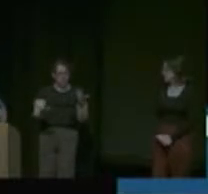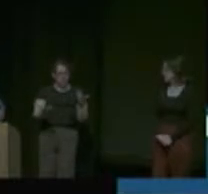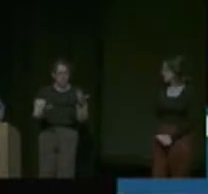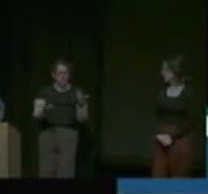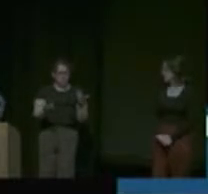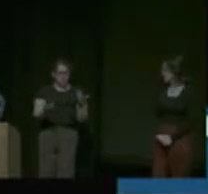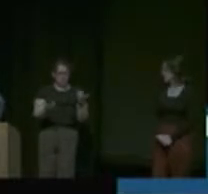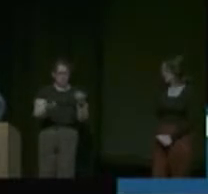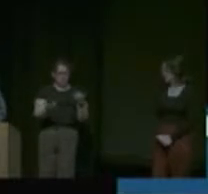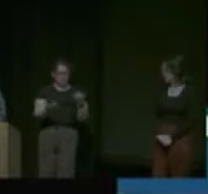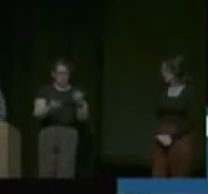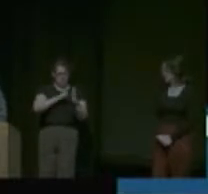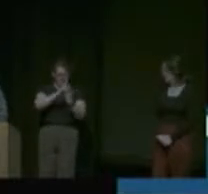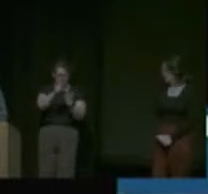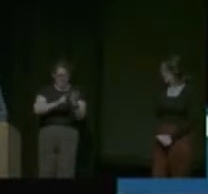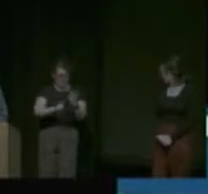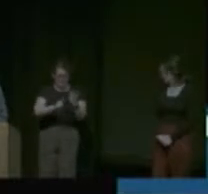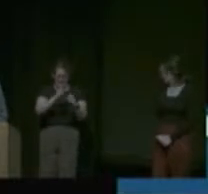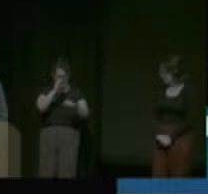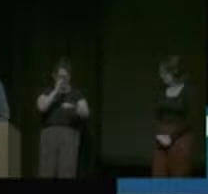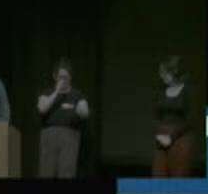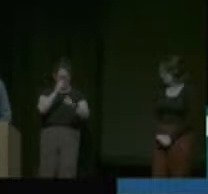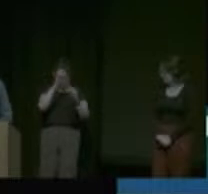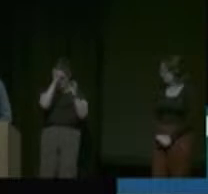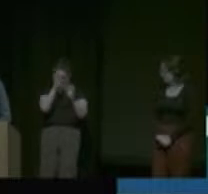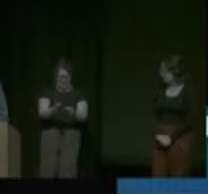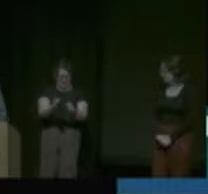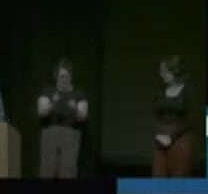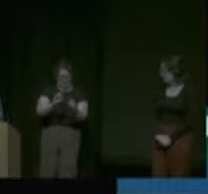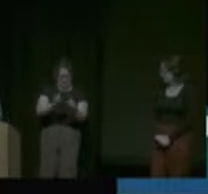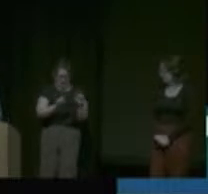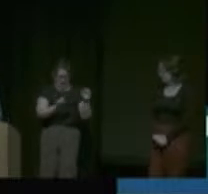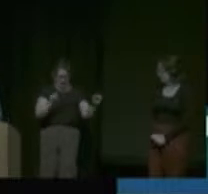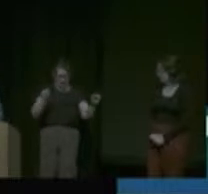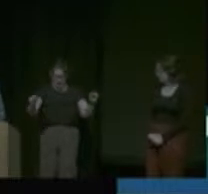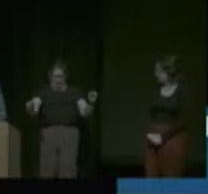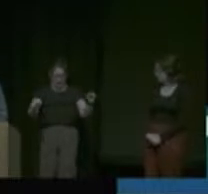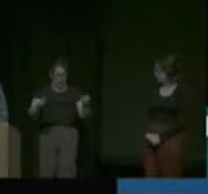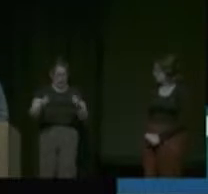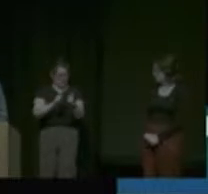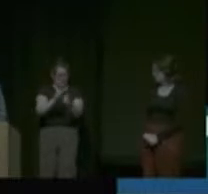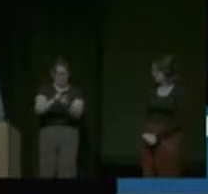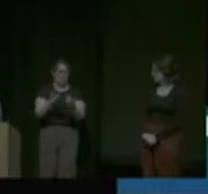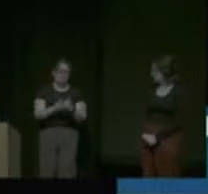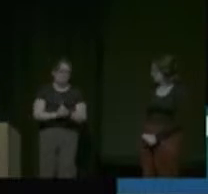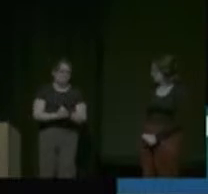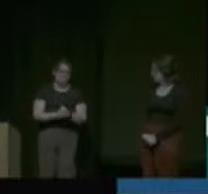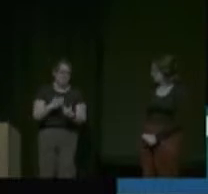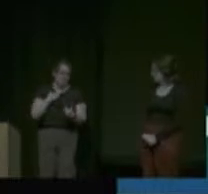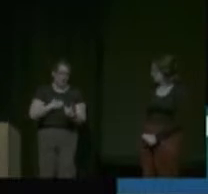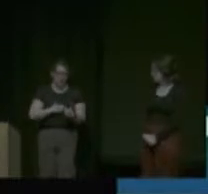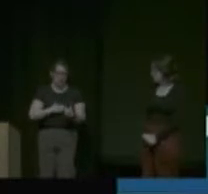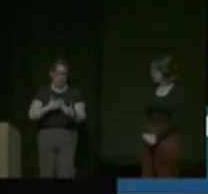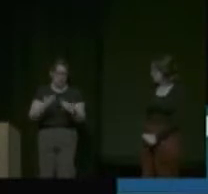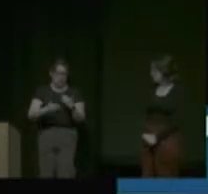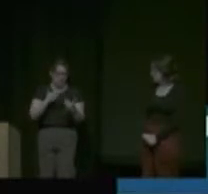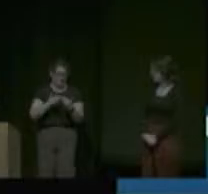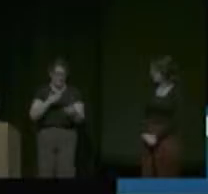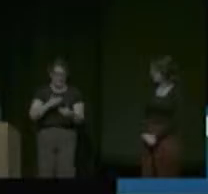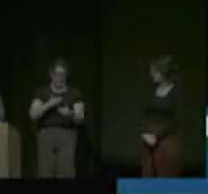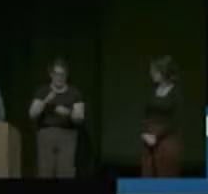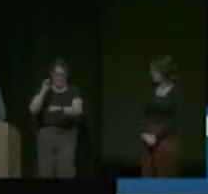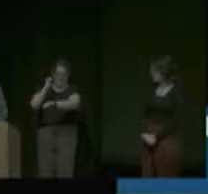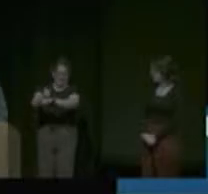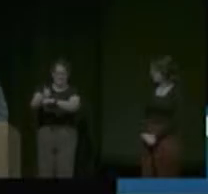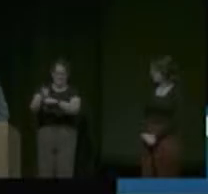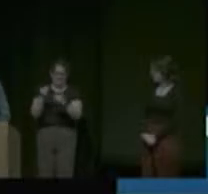that design of where the pipeline will go. I wish it was just as easy as putting it right on the trail and we can get to work, but